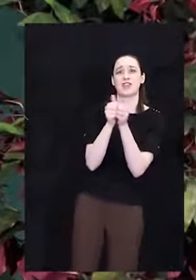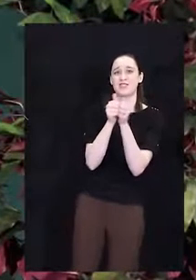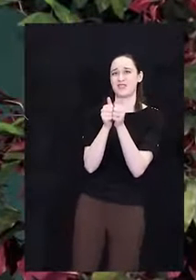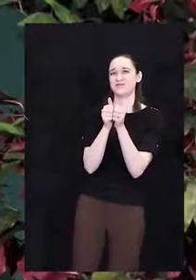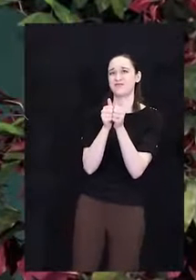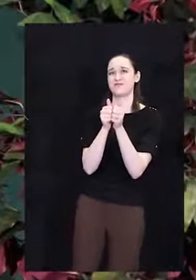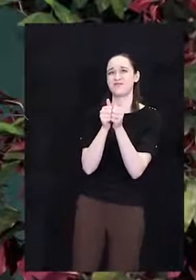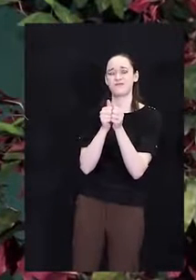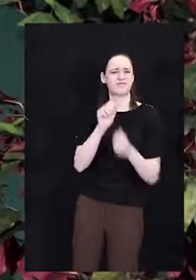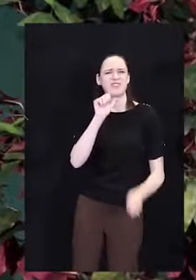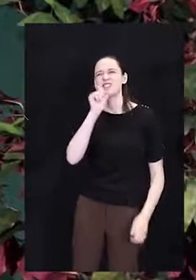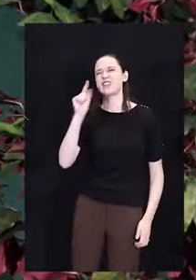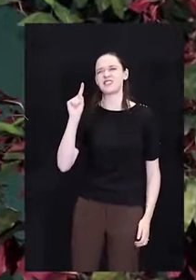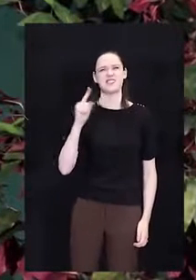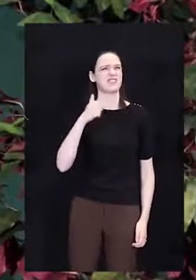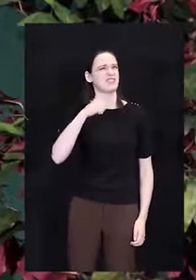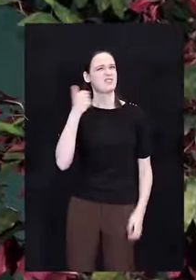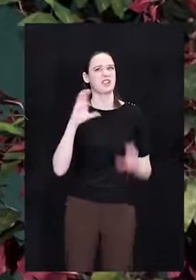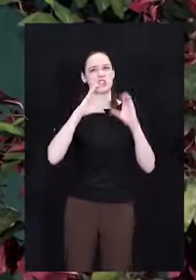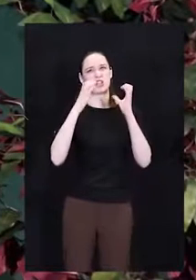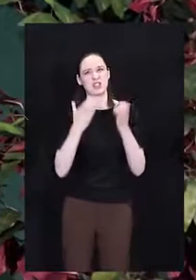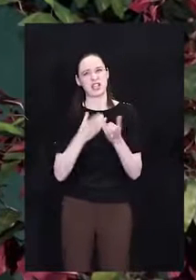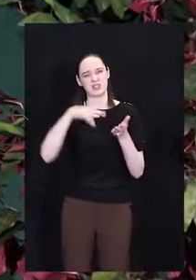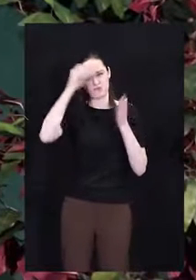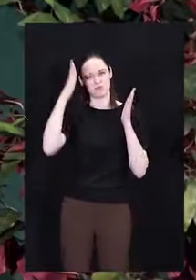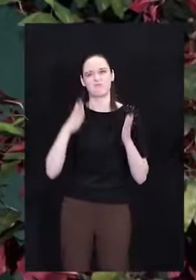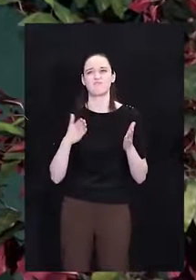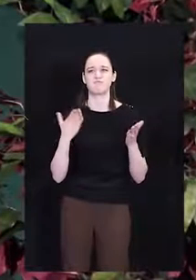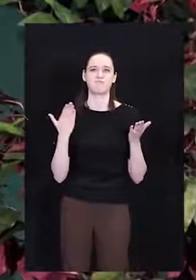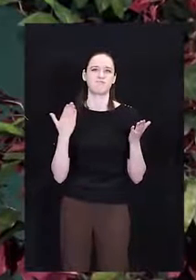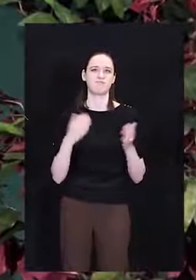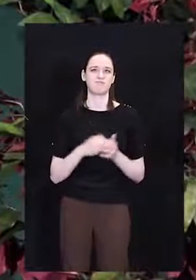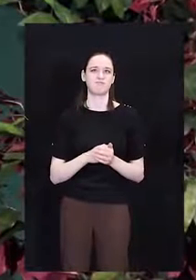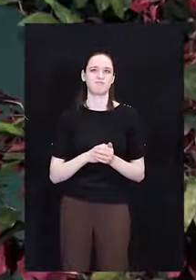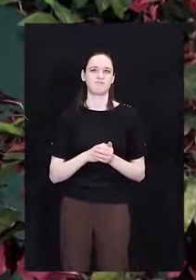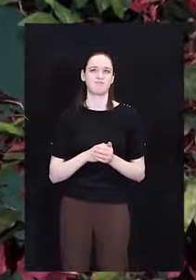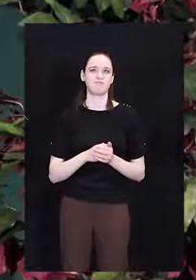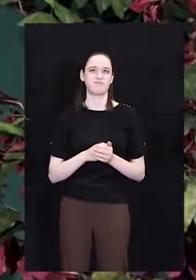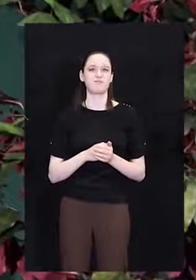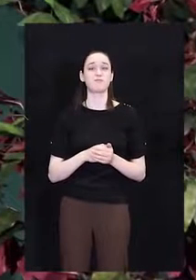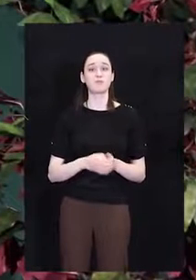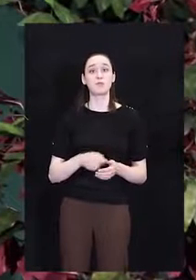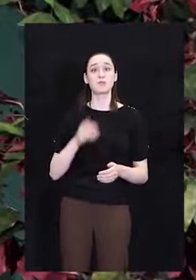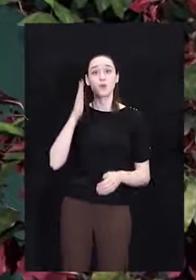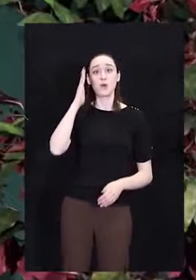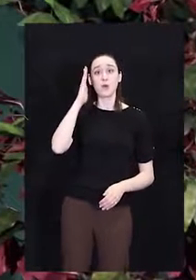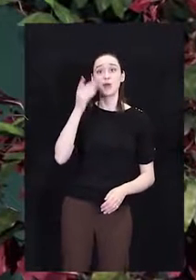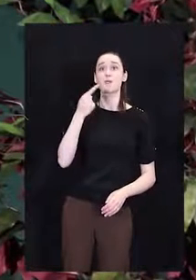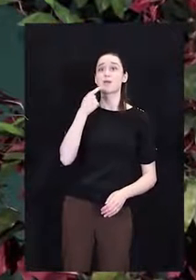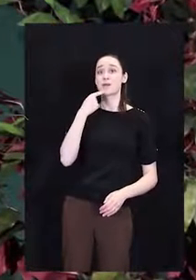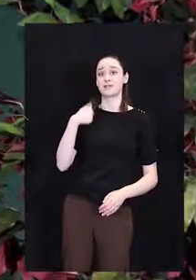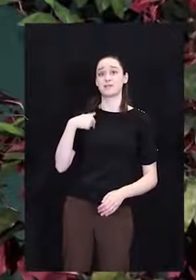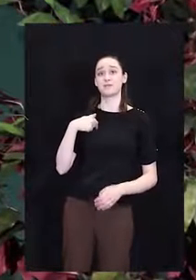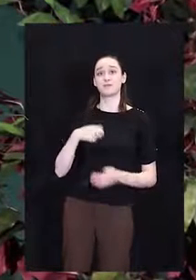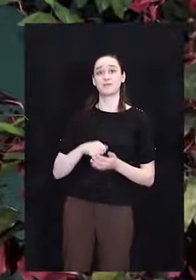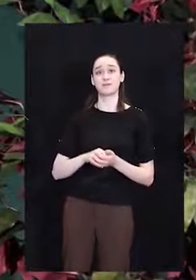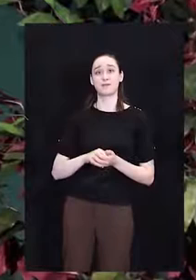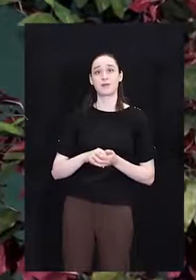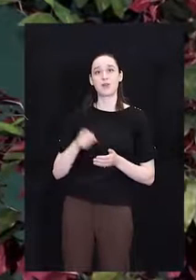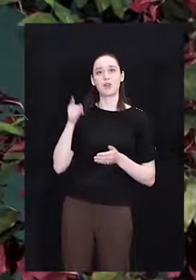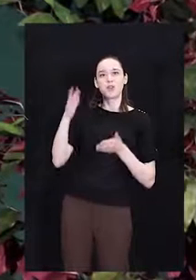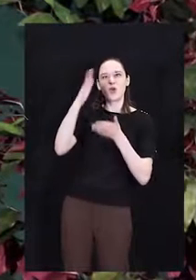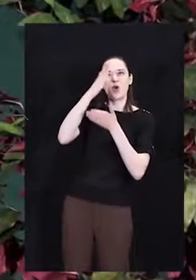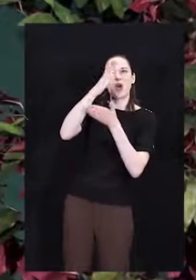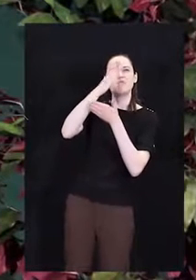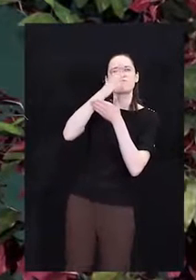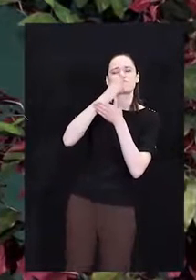make you not just another class of students coming through. You will be missed. You are part of the